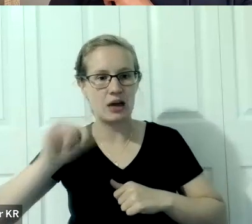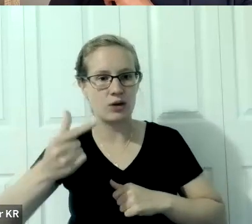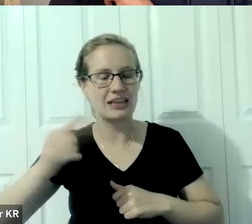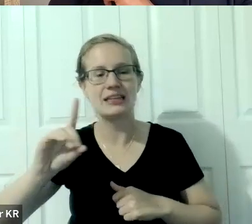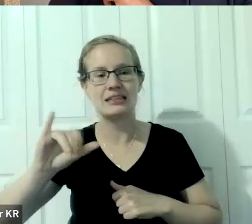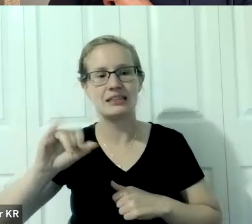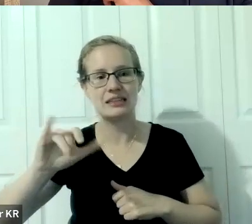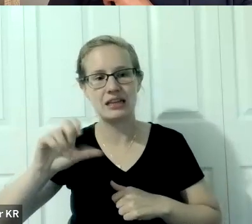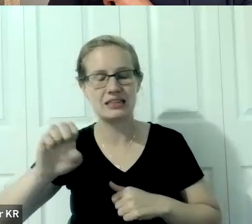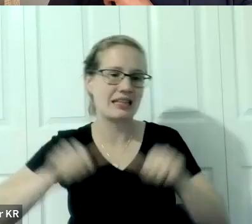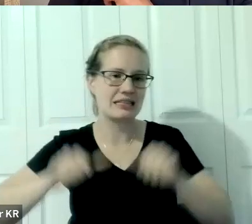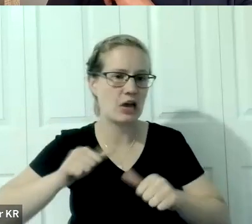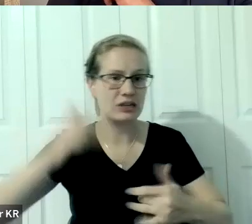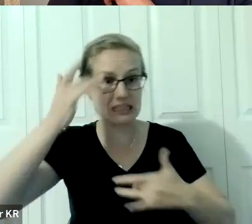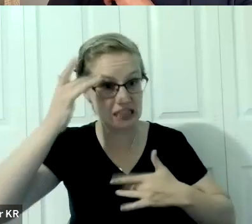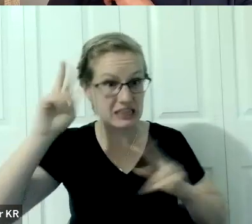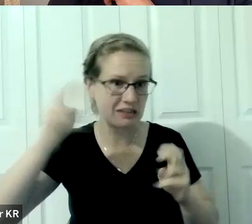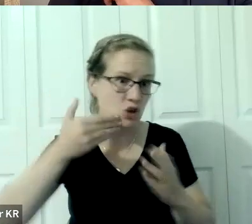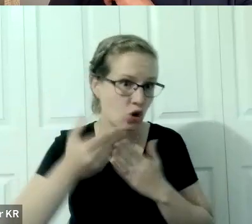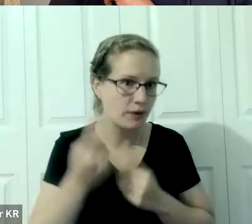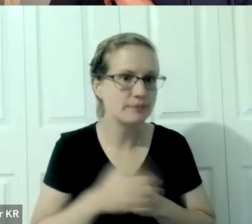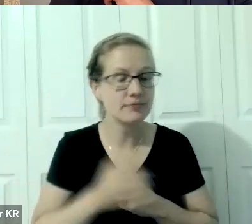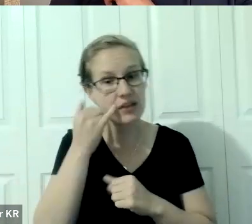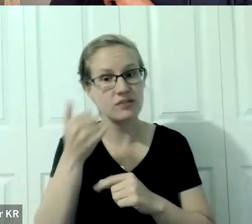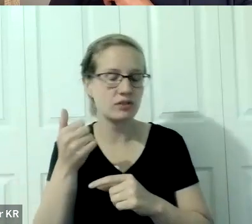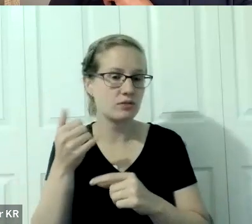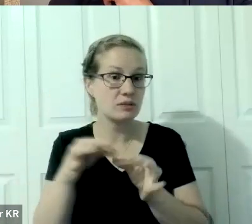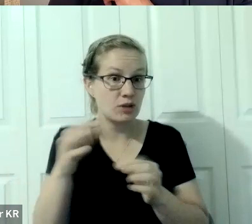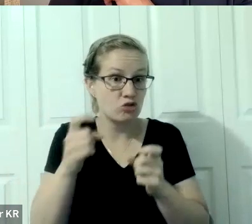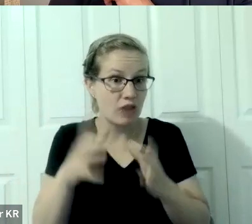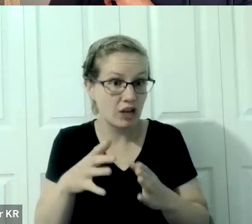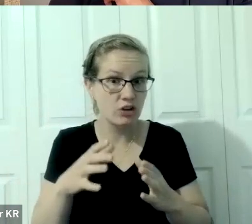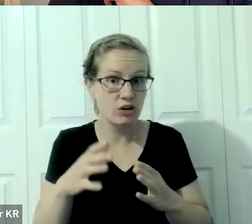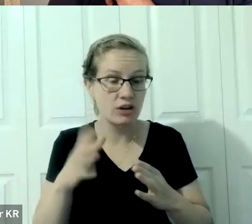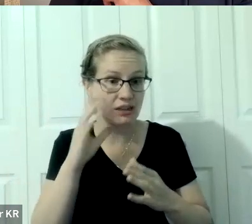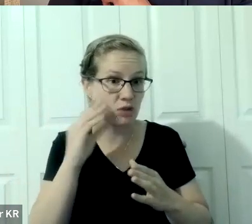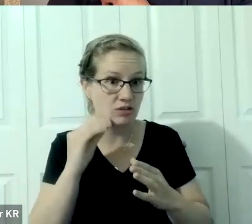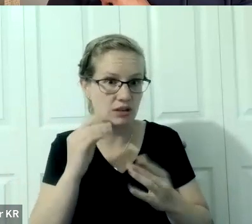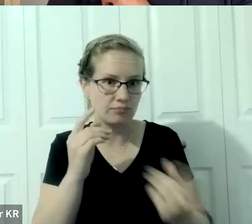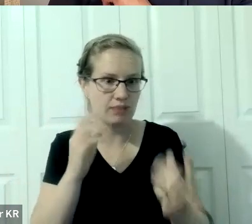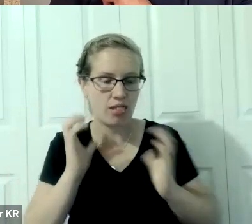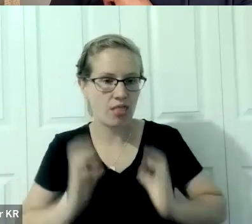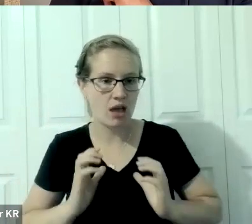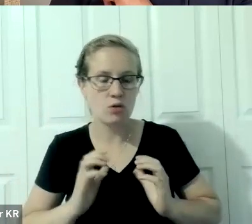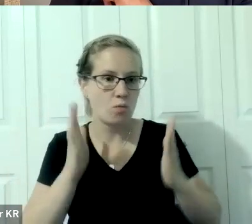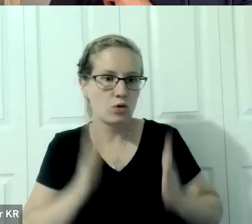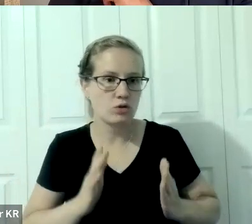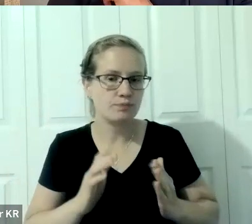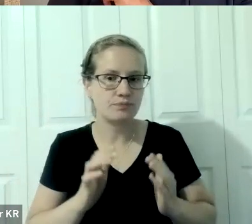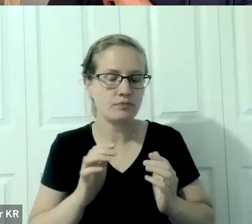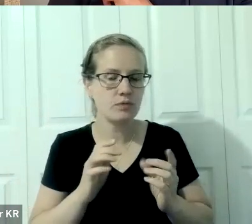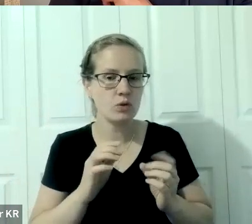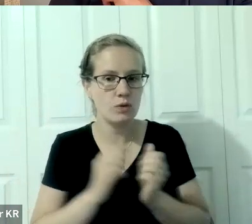more about scrupulosity, that's a good one. If you're a spiritual director and encountering a client with or person with